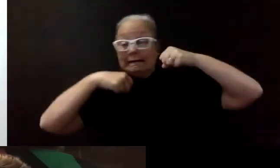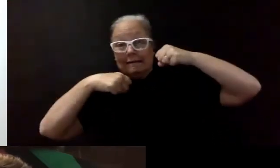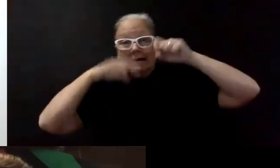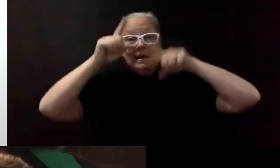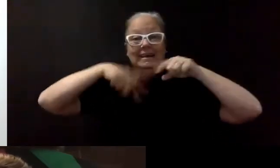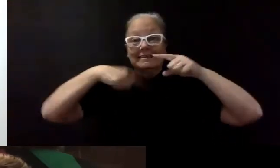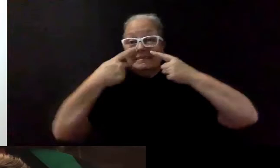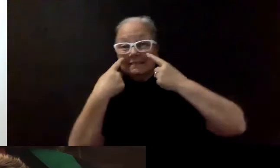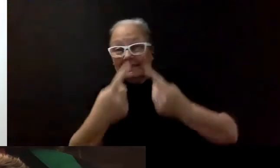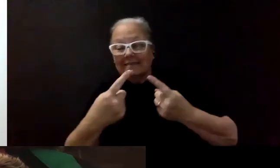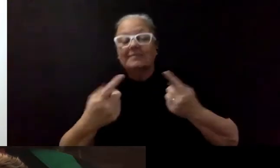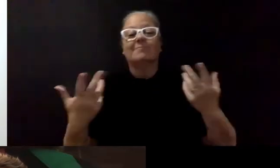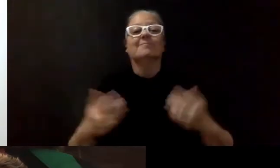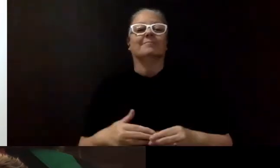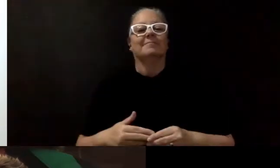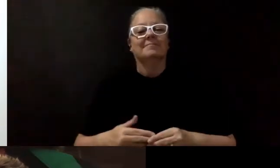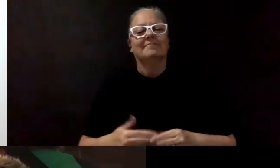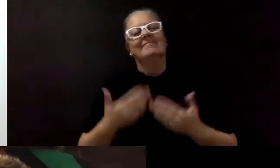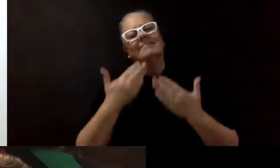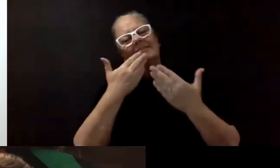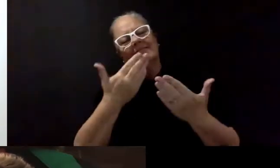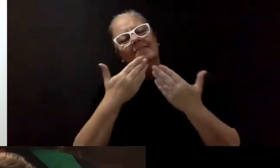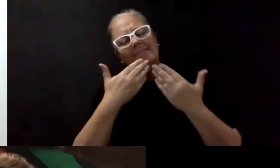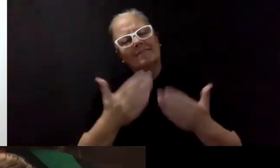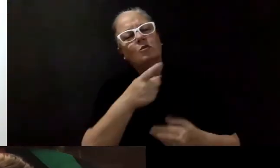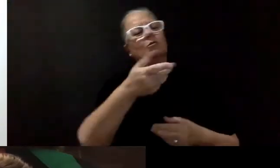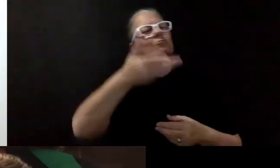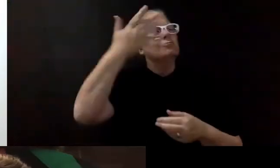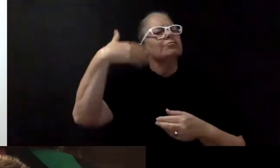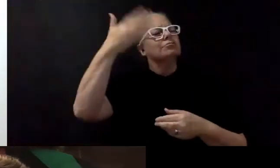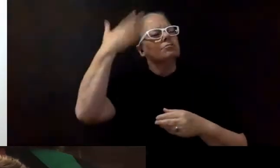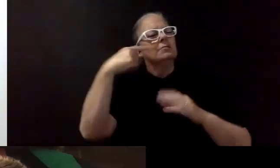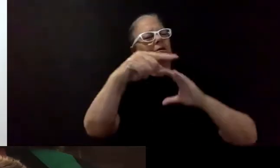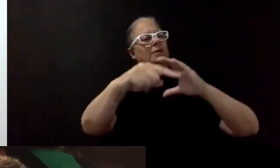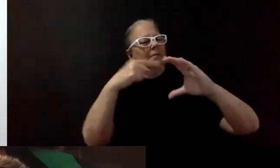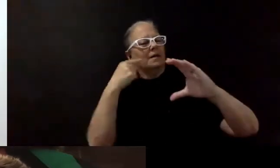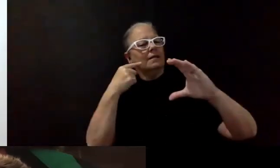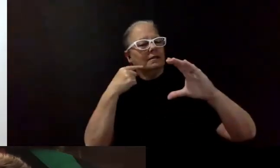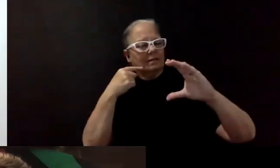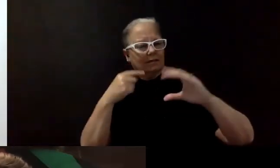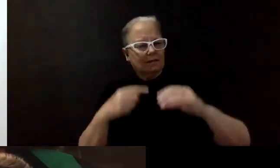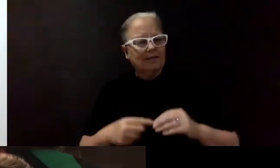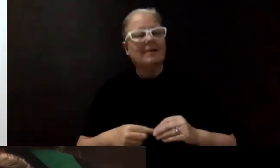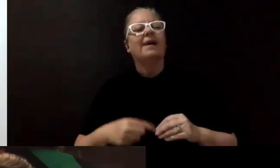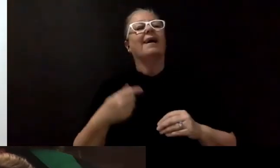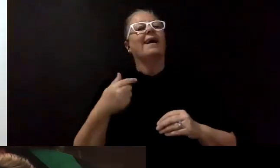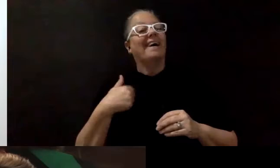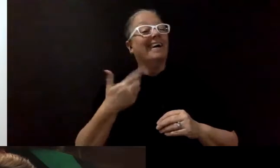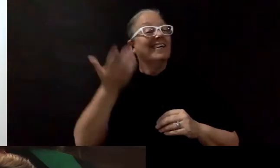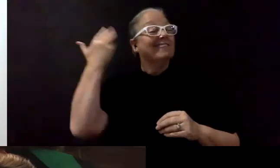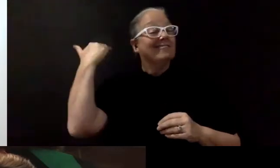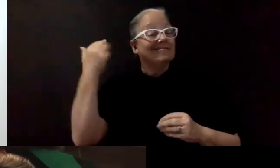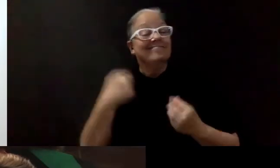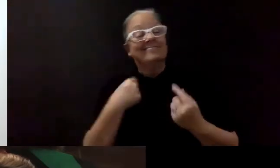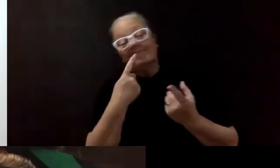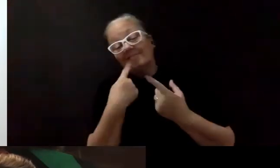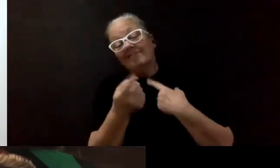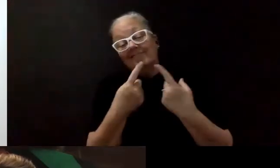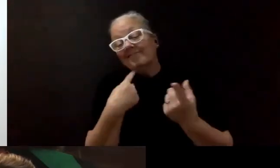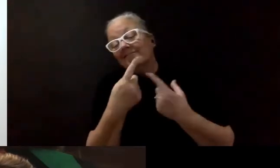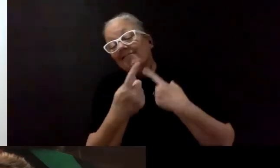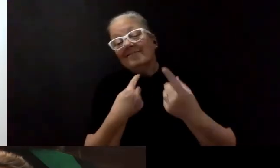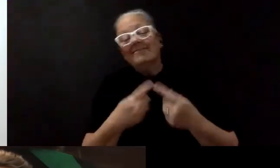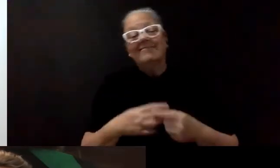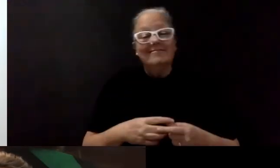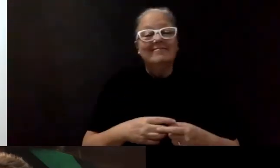having me here. I think when you reached out and I talked to you about this, we initially thought it was some sort of